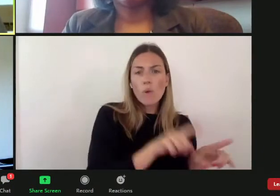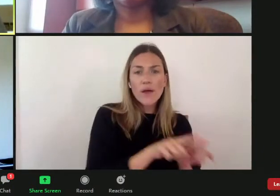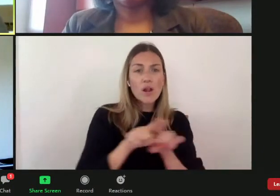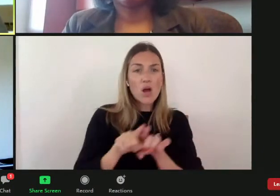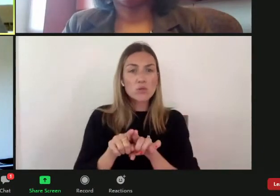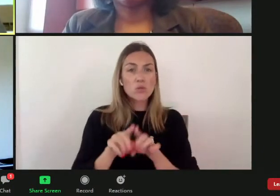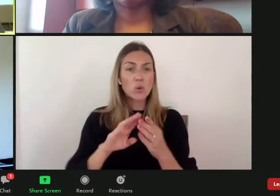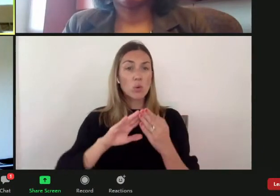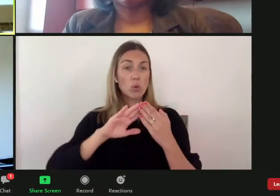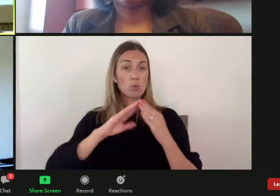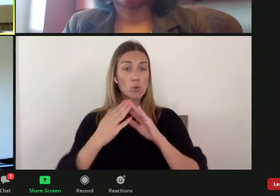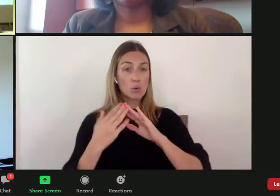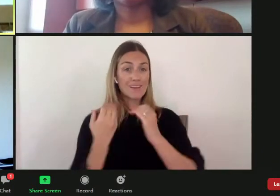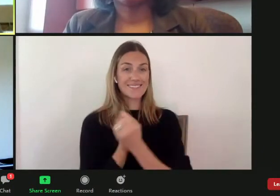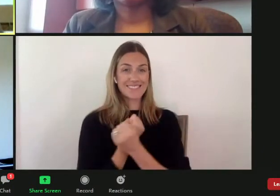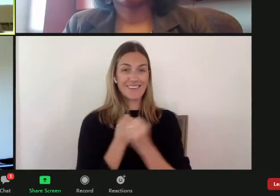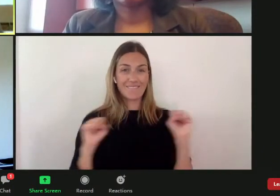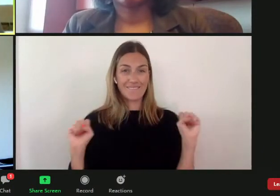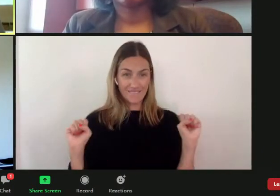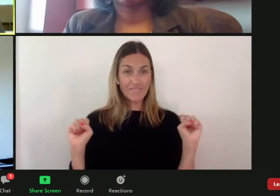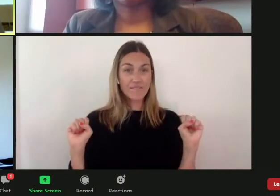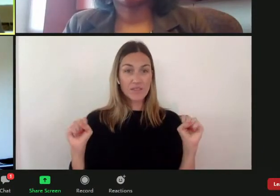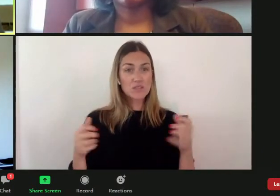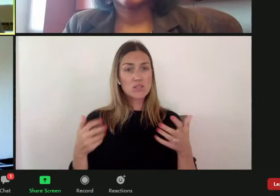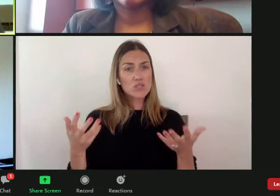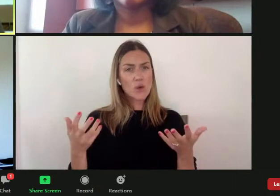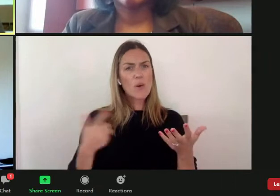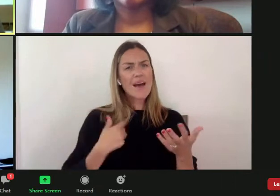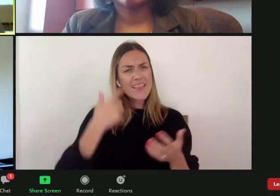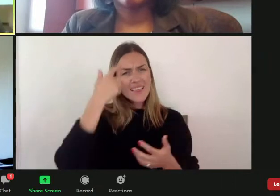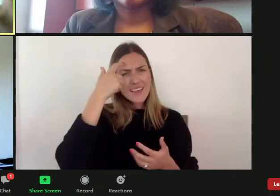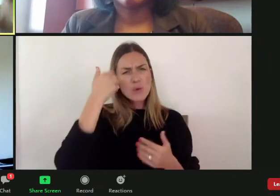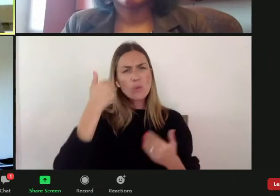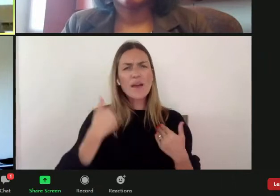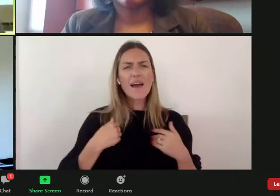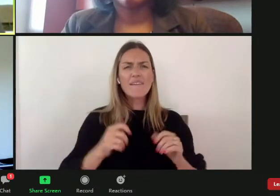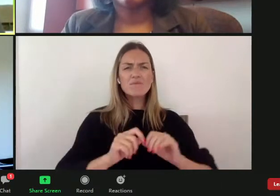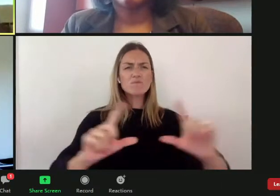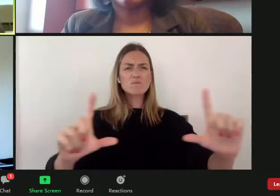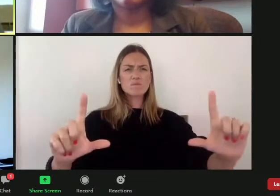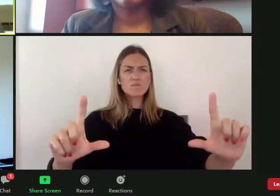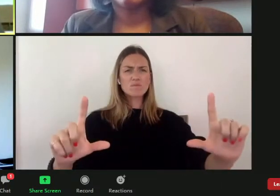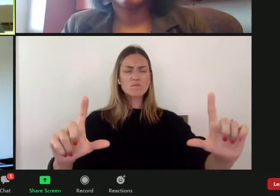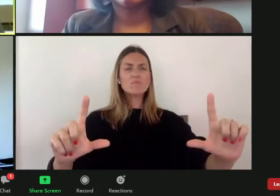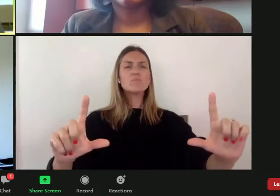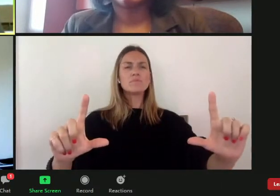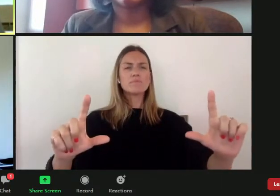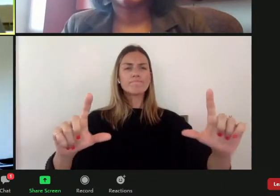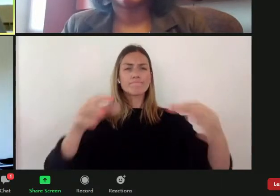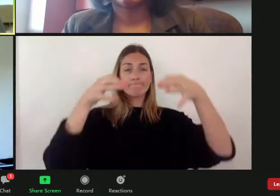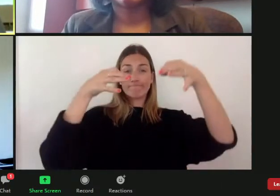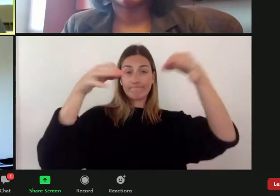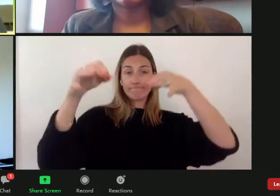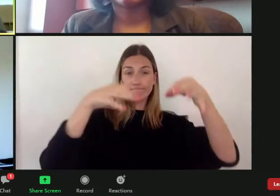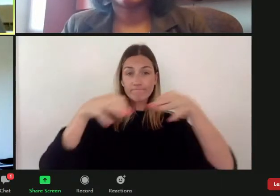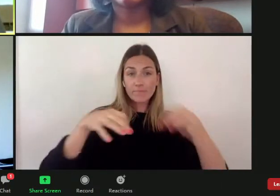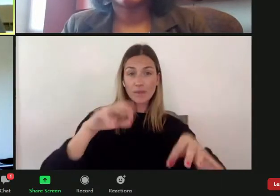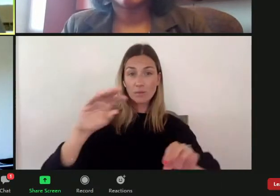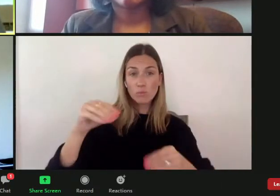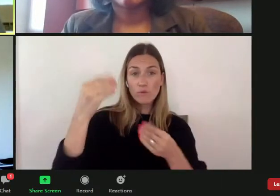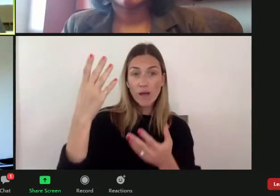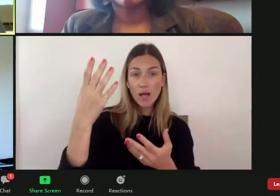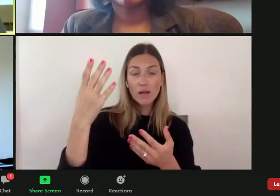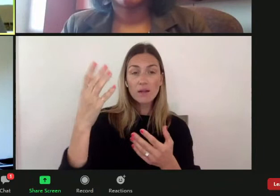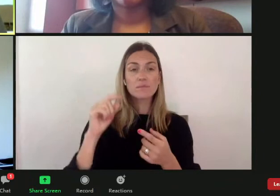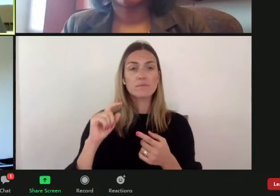safe. And so I think we have a slide where there has been guidance that has been given by, I believe it's